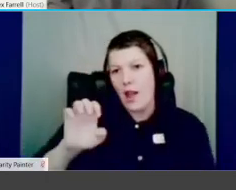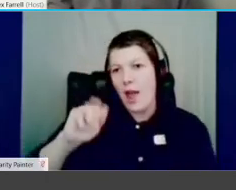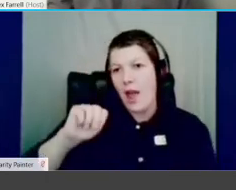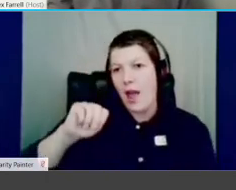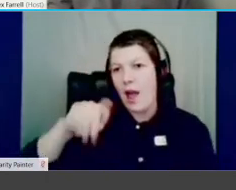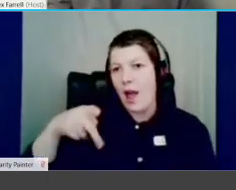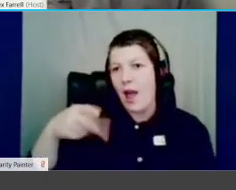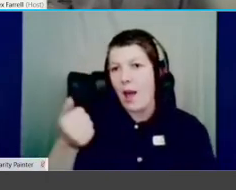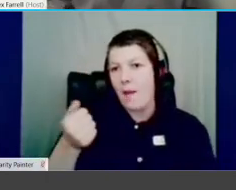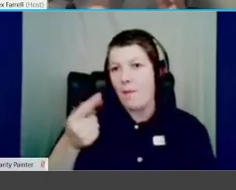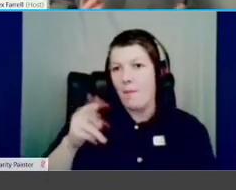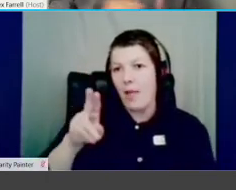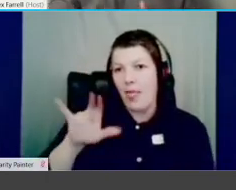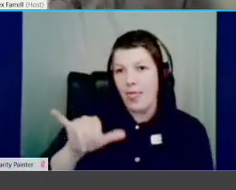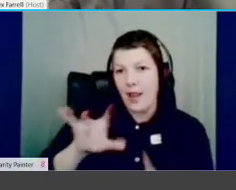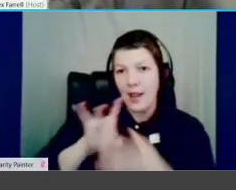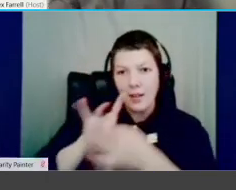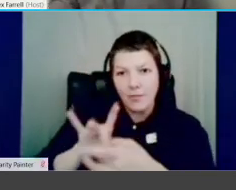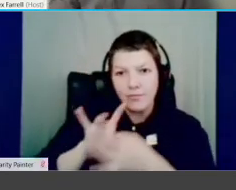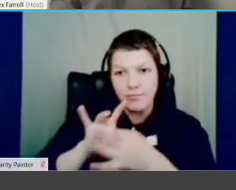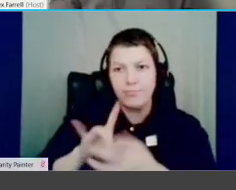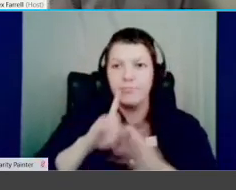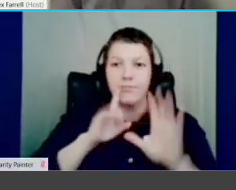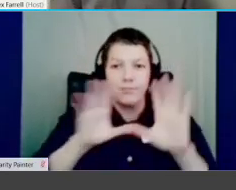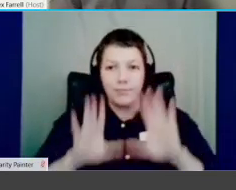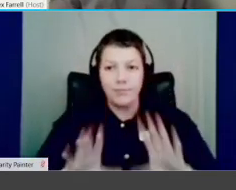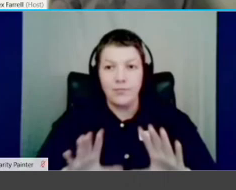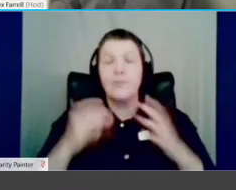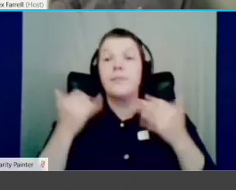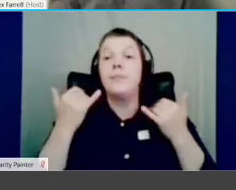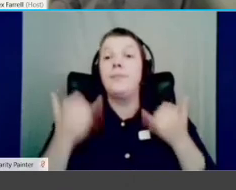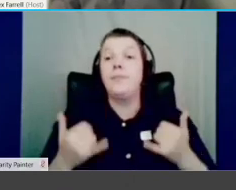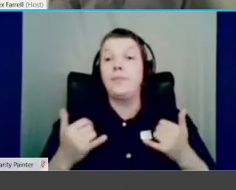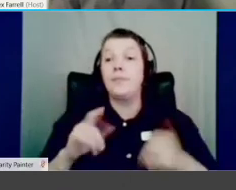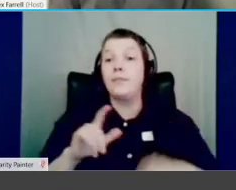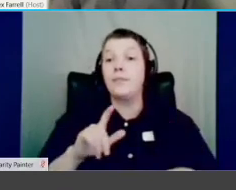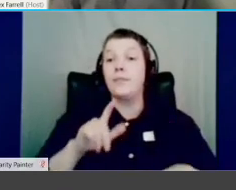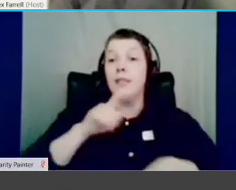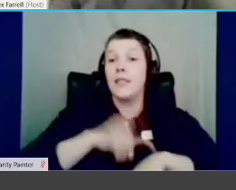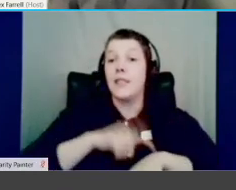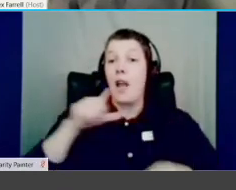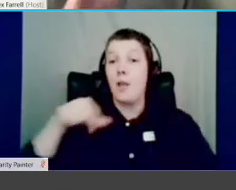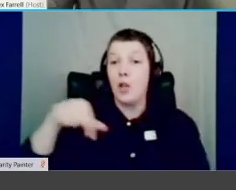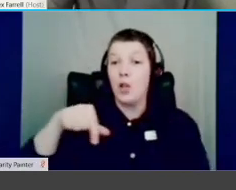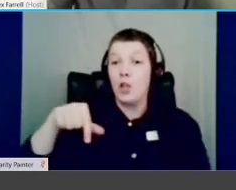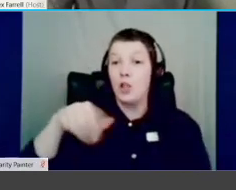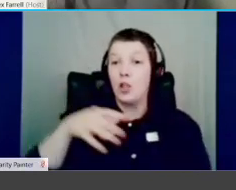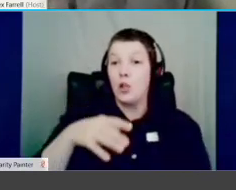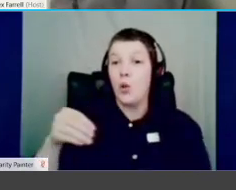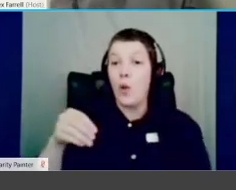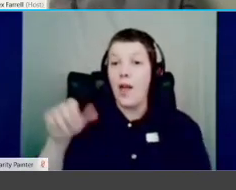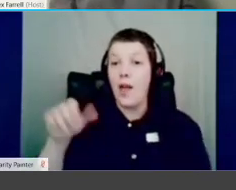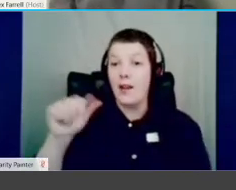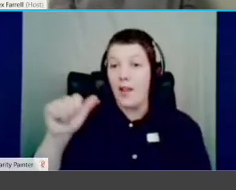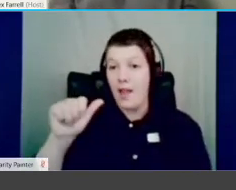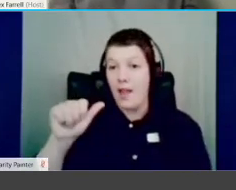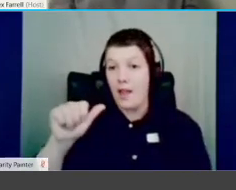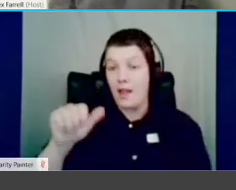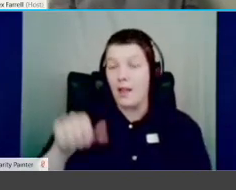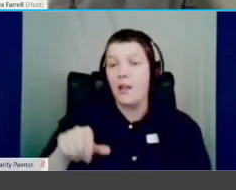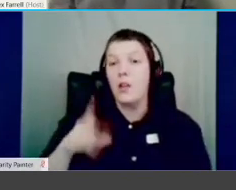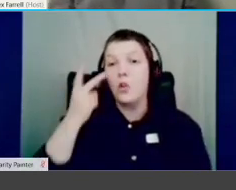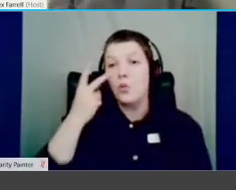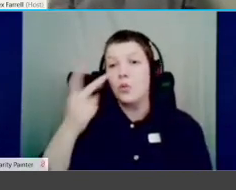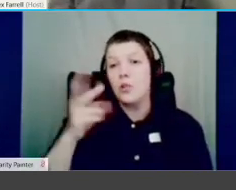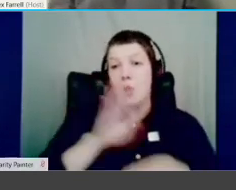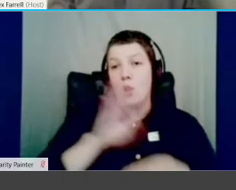said about that. So folks, we're now actually going to turn it over to Q&A. You should see your Q&A panel over on the right side of